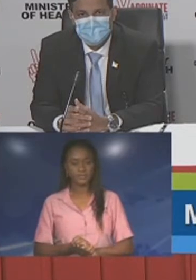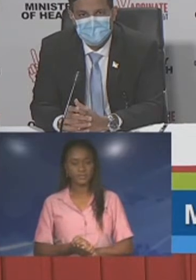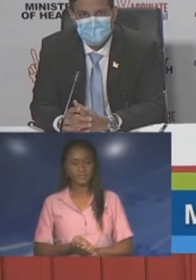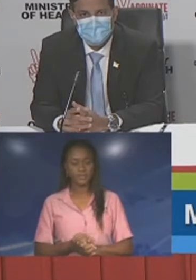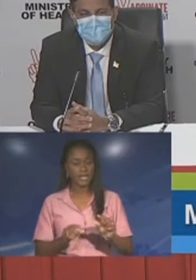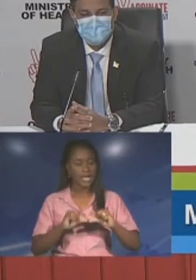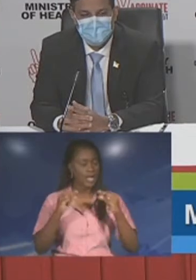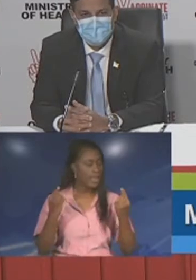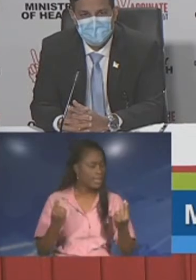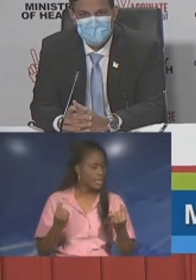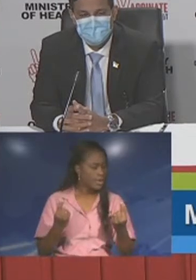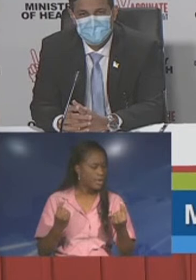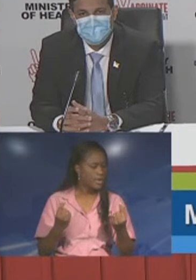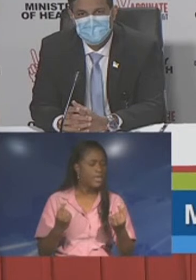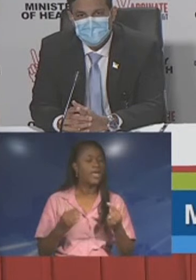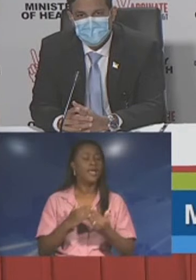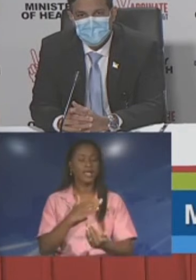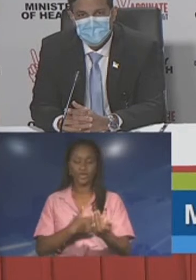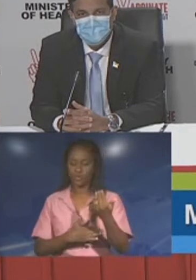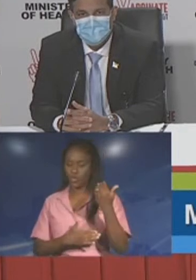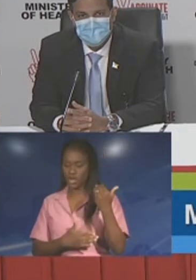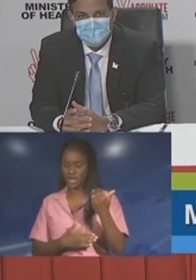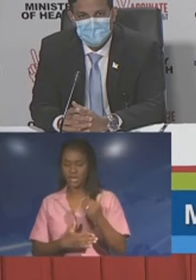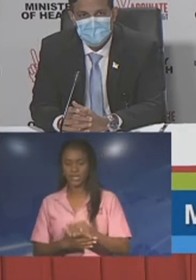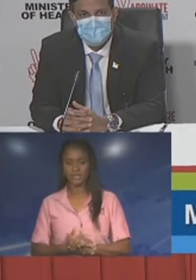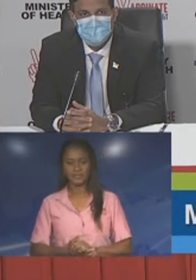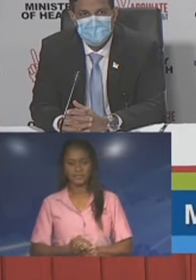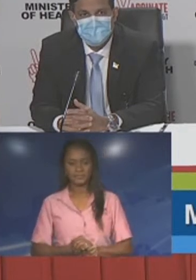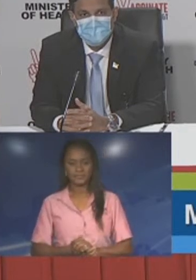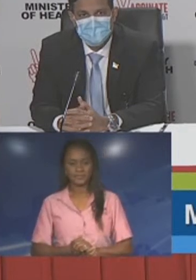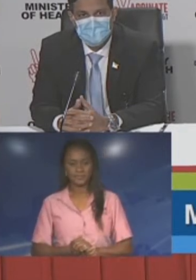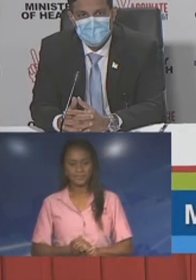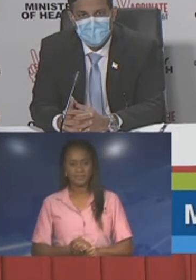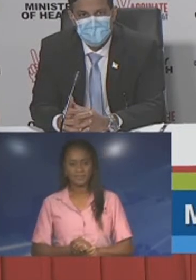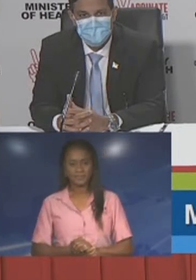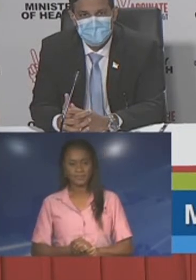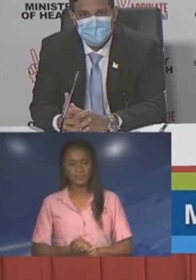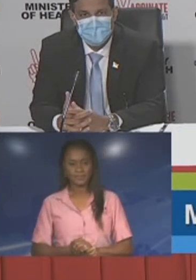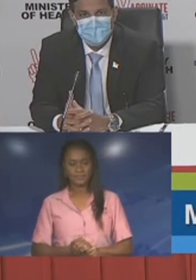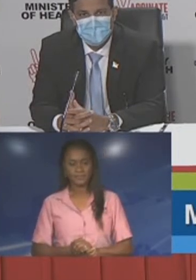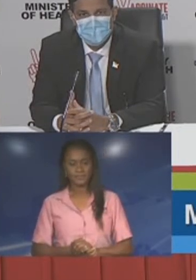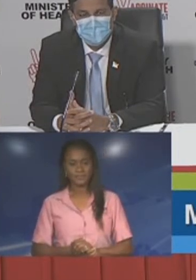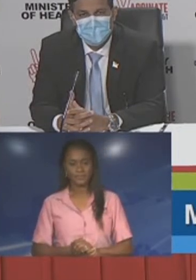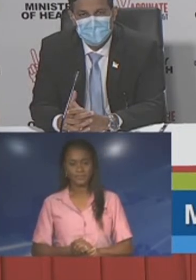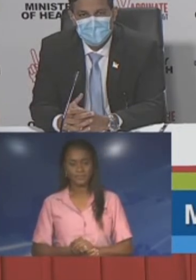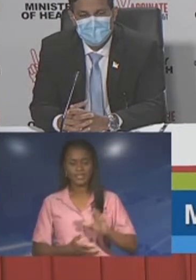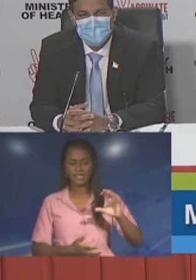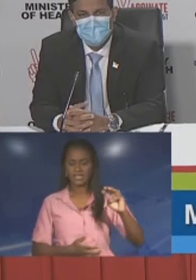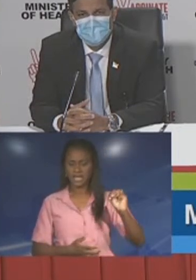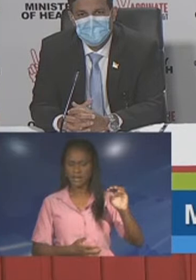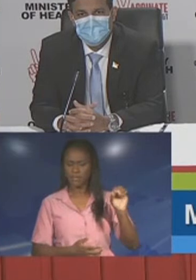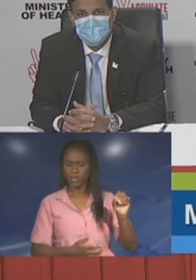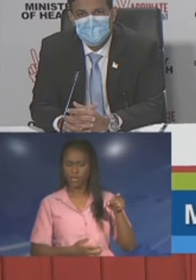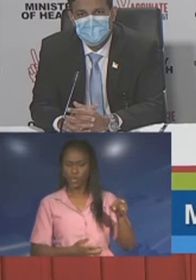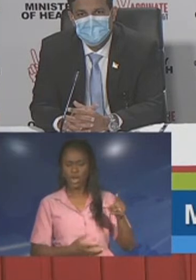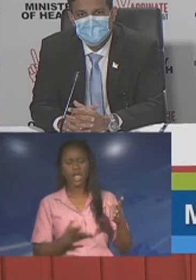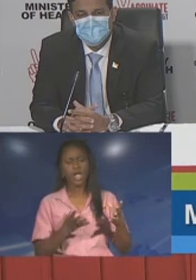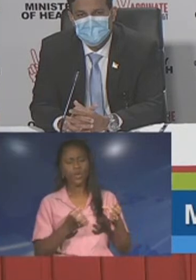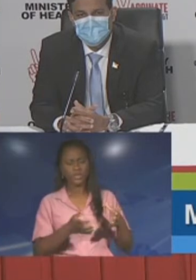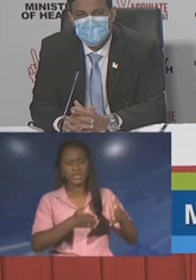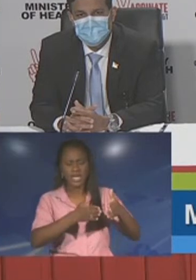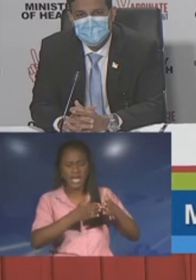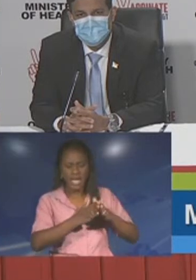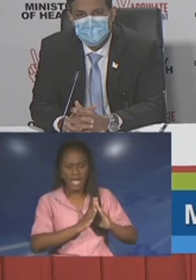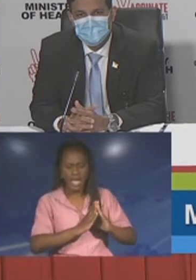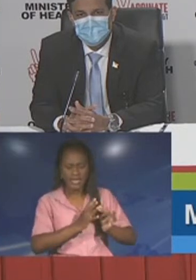Guardian? Good morning. Good morning. Hi, good morning. Kevin Feldman from Guardian Media. CMO, I wanted to find out if